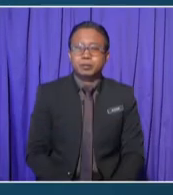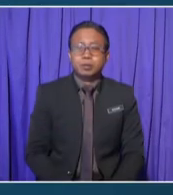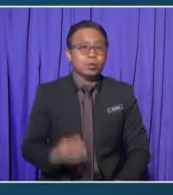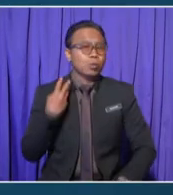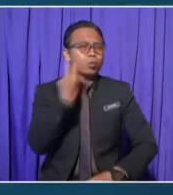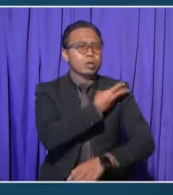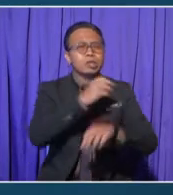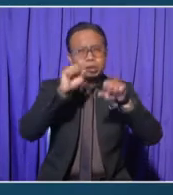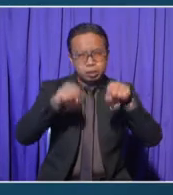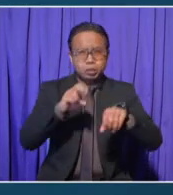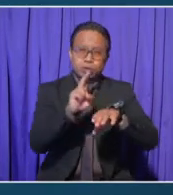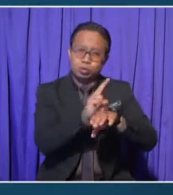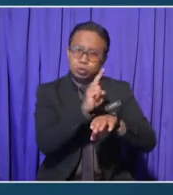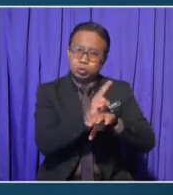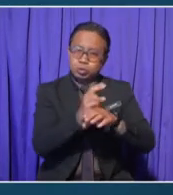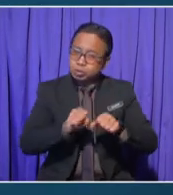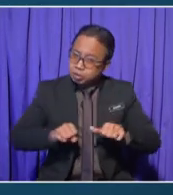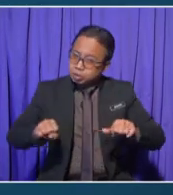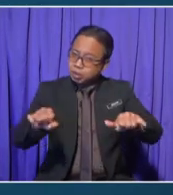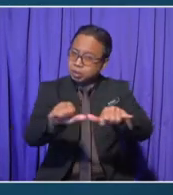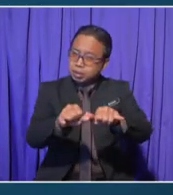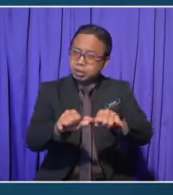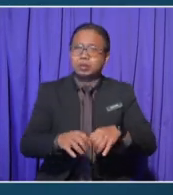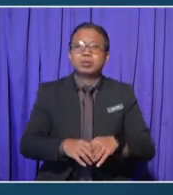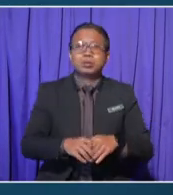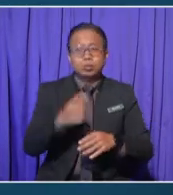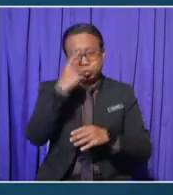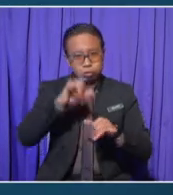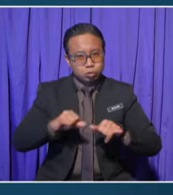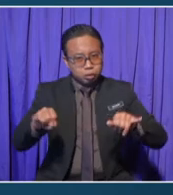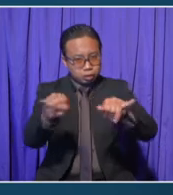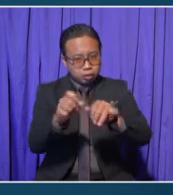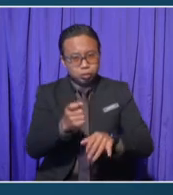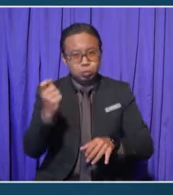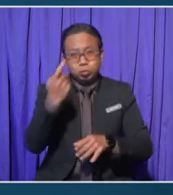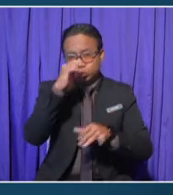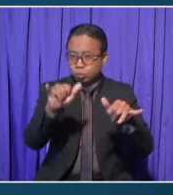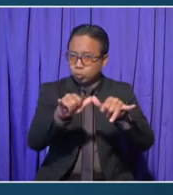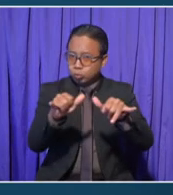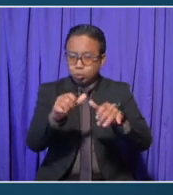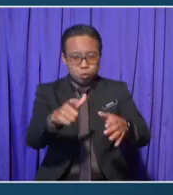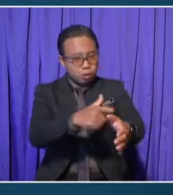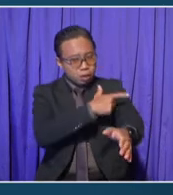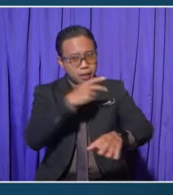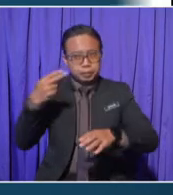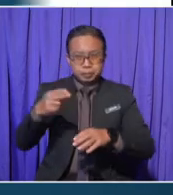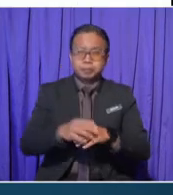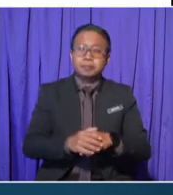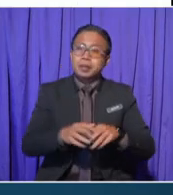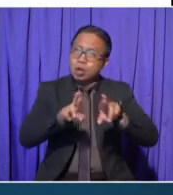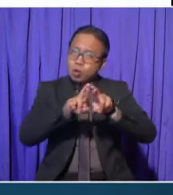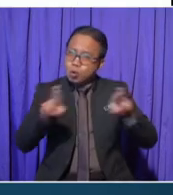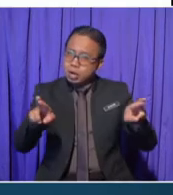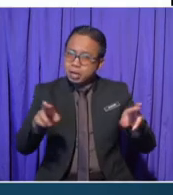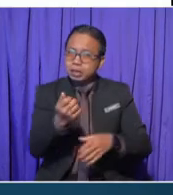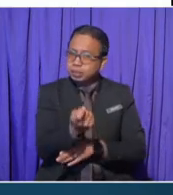We can use standard units and standard tools to measure length. A ruler is a